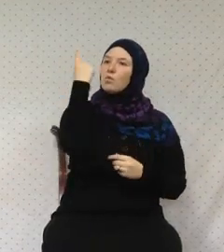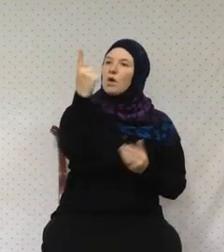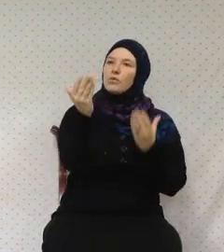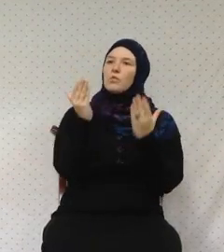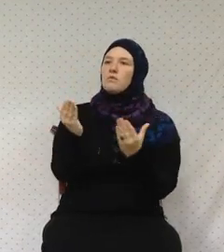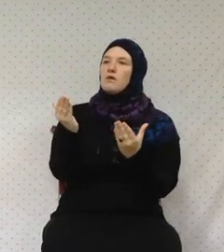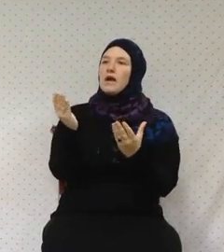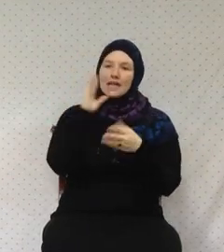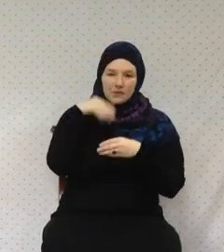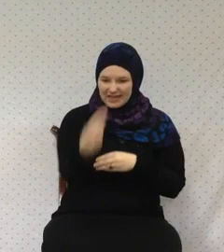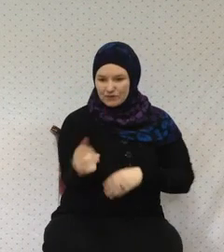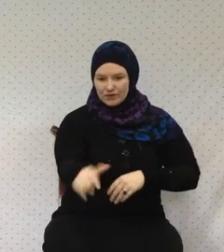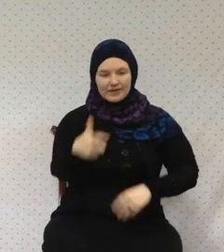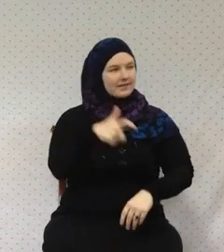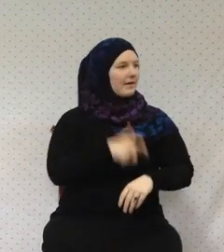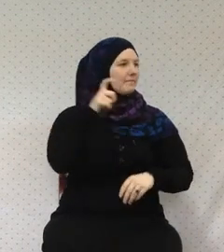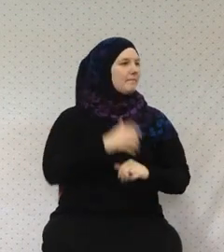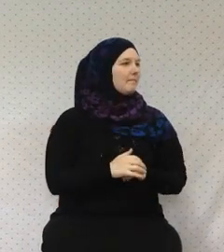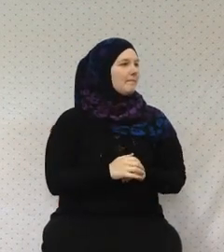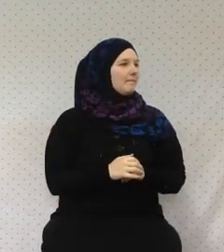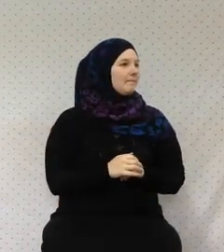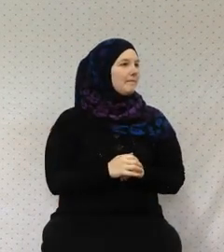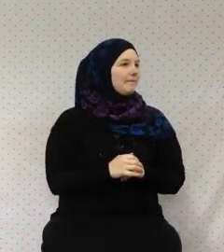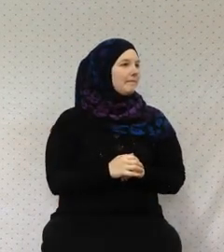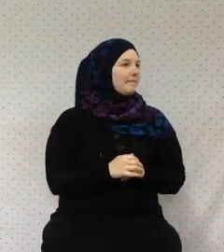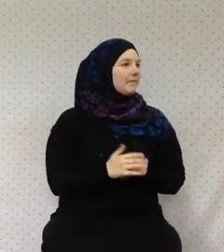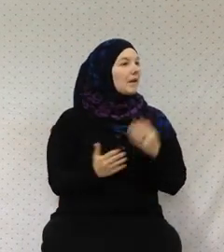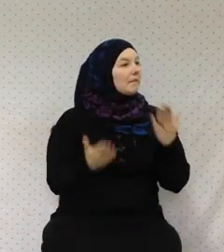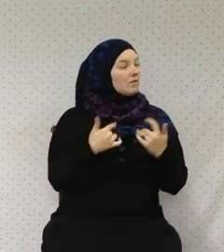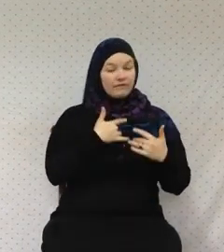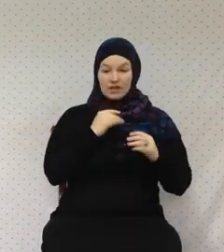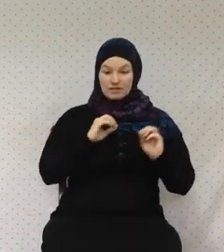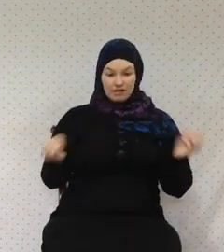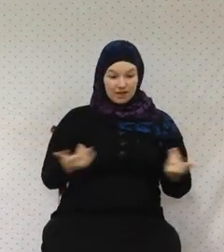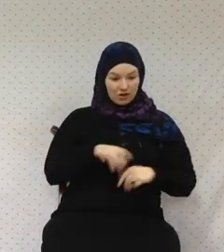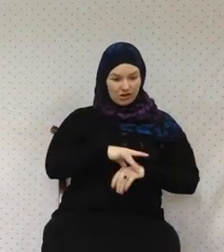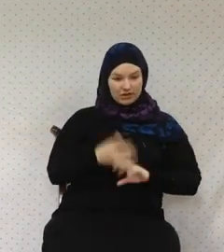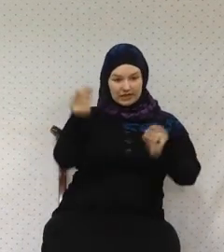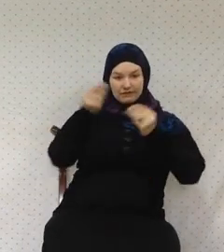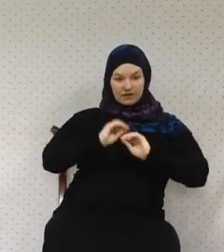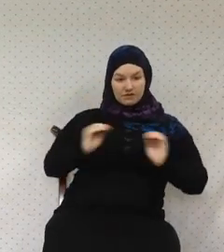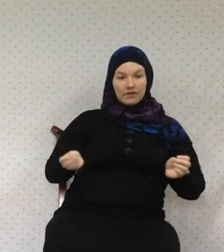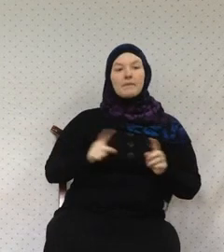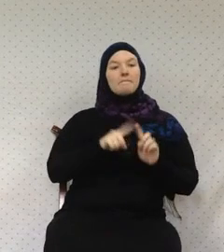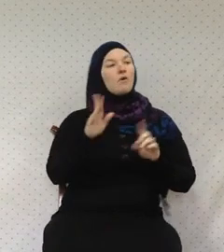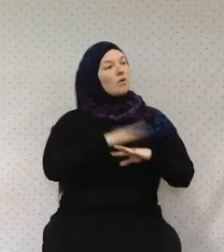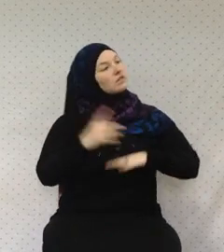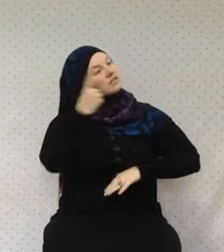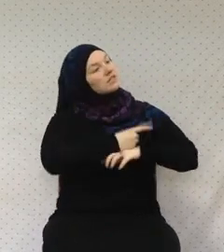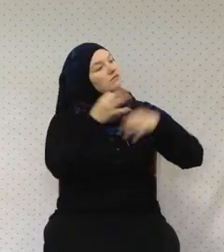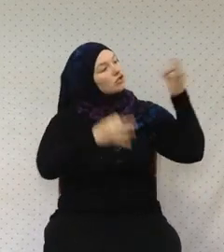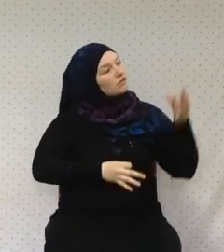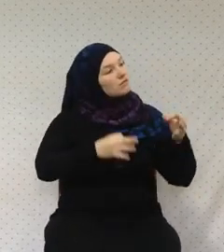one dua, and He will give it to you then. It will mean the world for you. That is the next word. When you ask Allah, "Oh